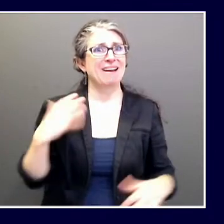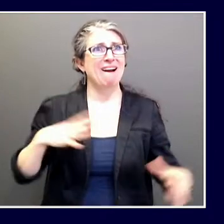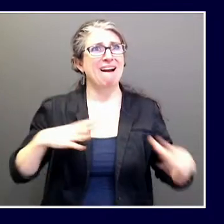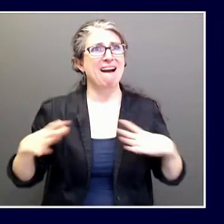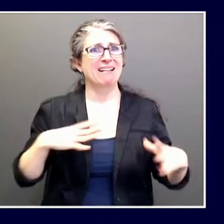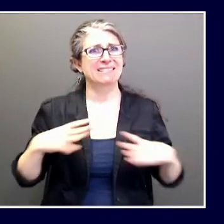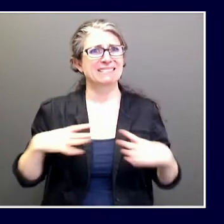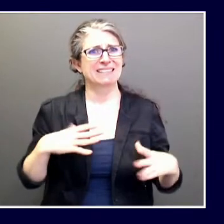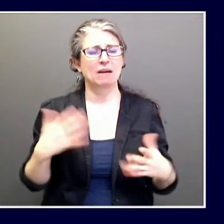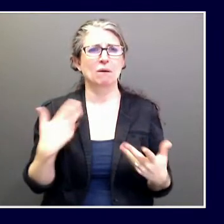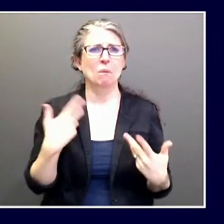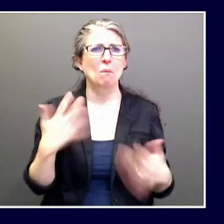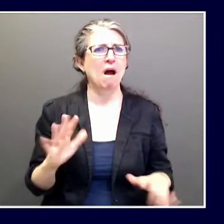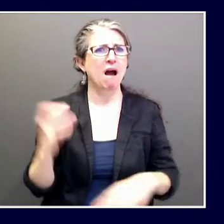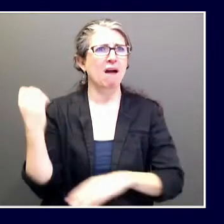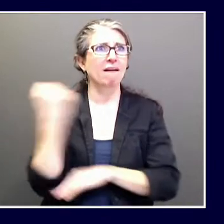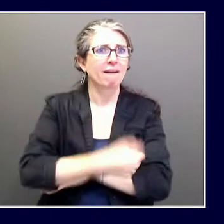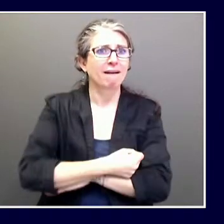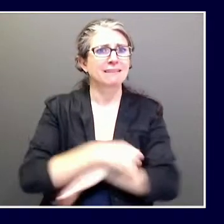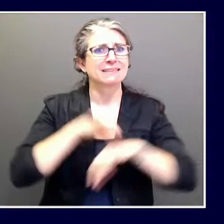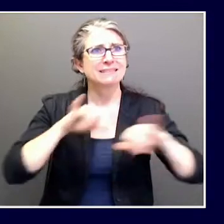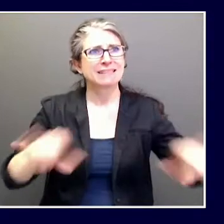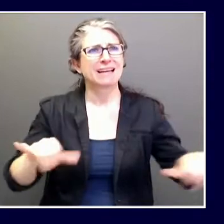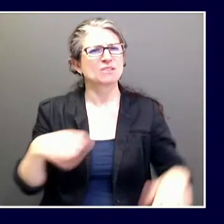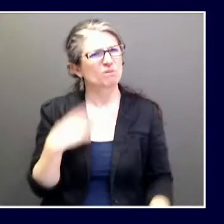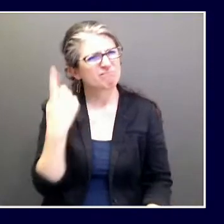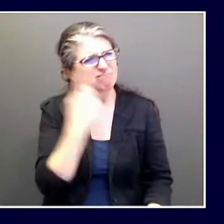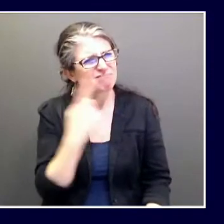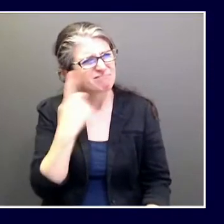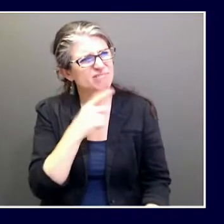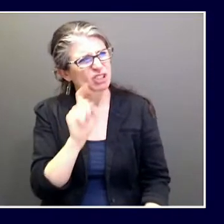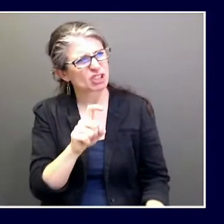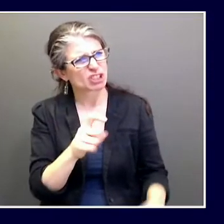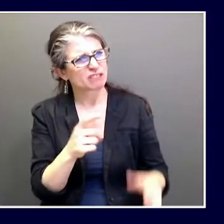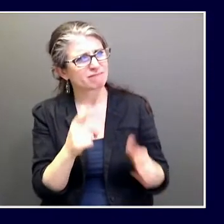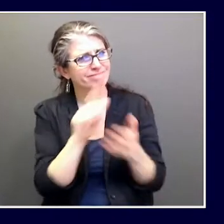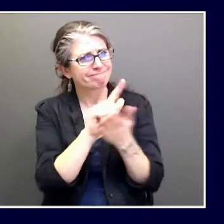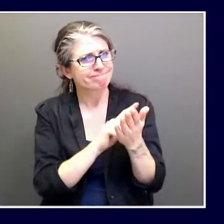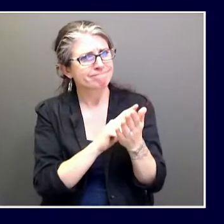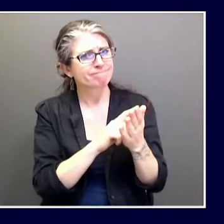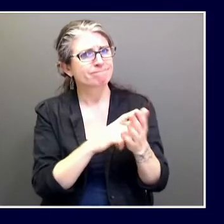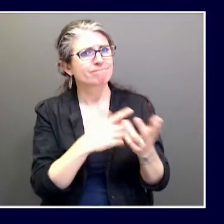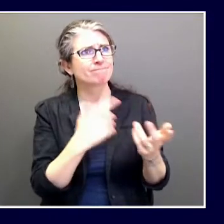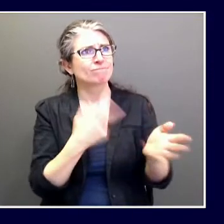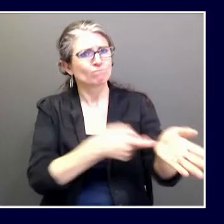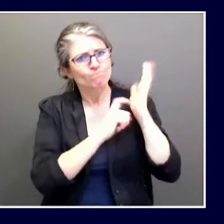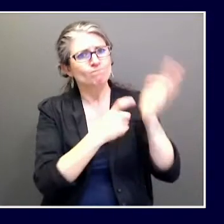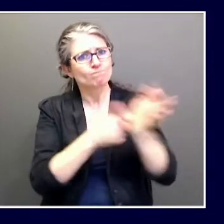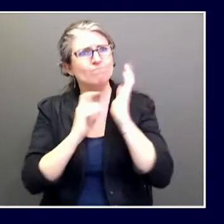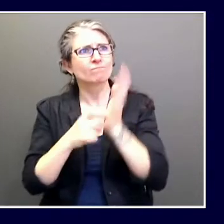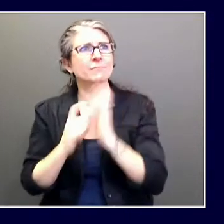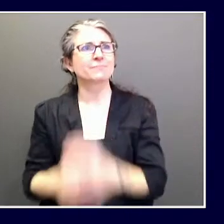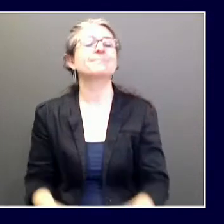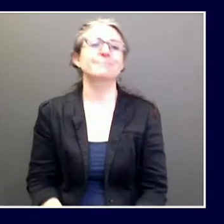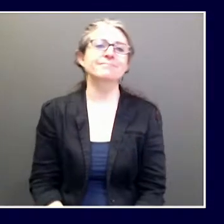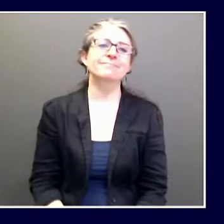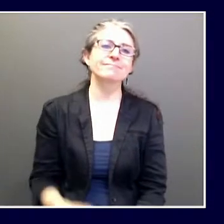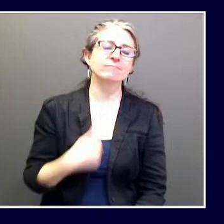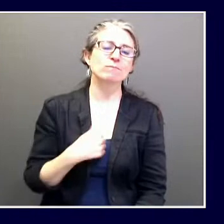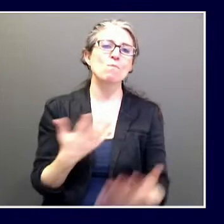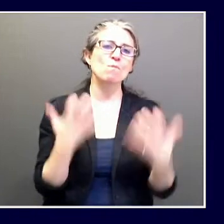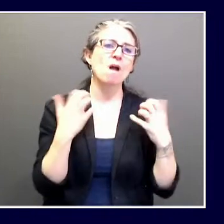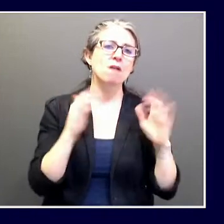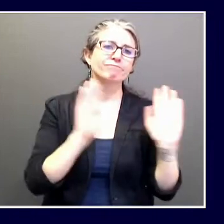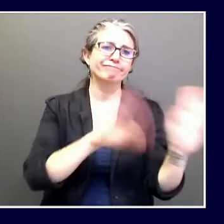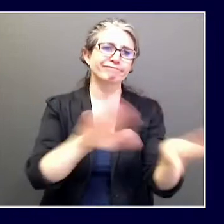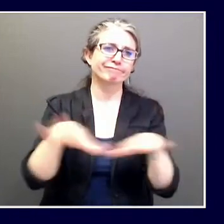just remind people what is in place. Earlier somebody was talking about travel. There are still fairly